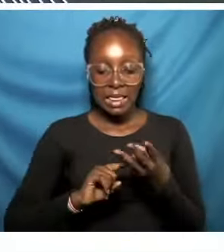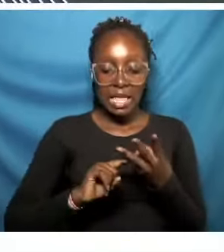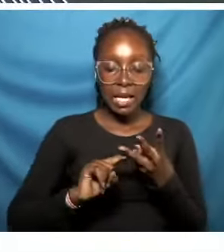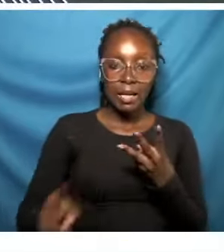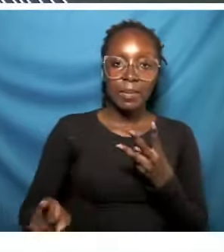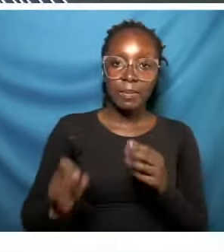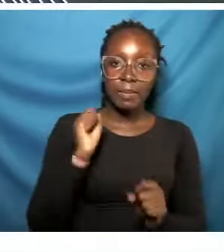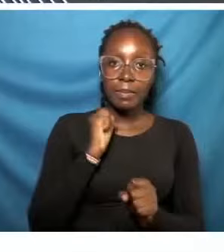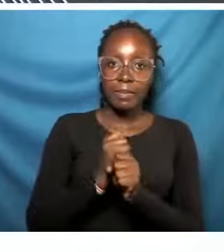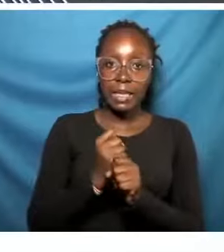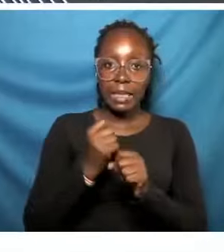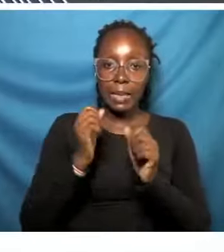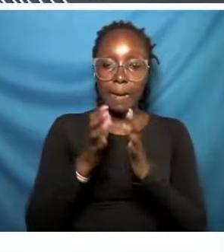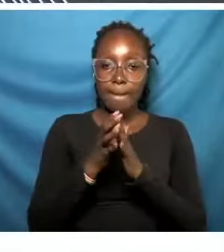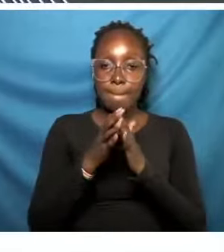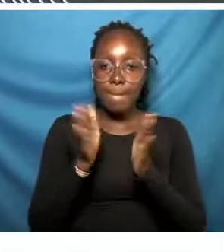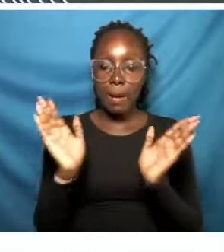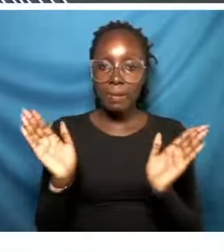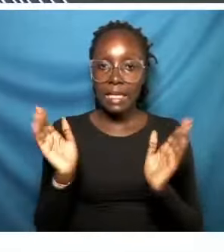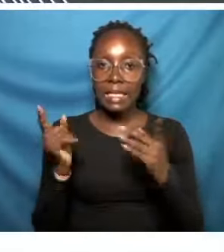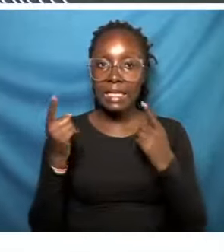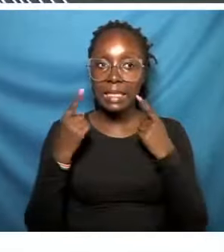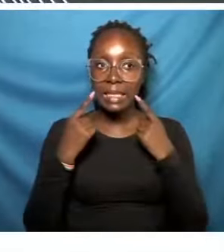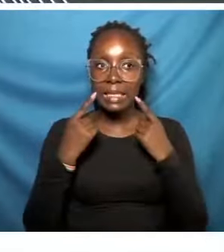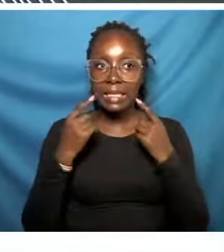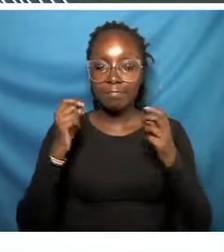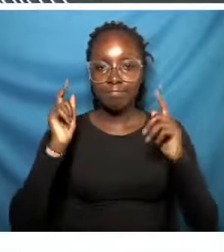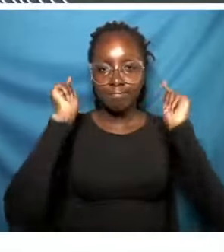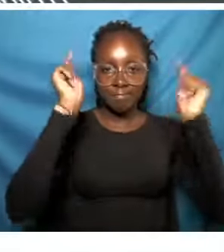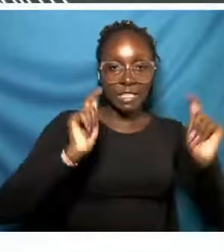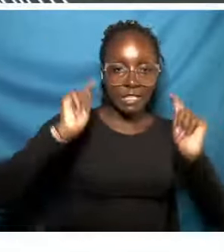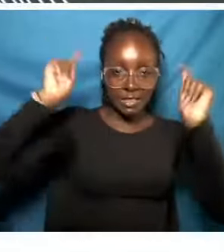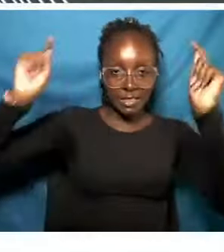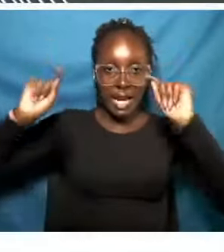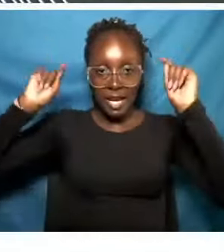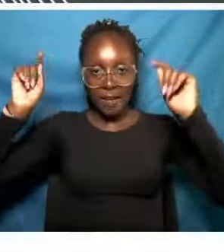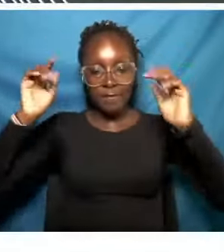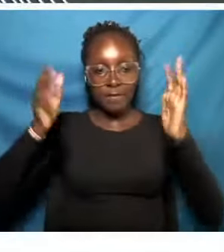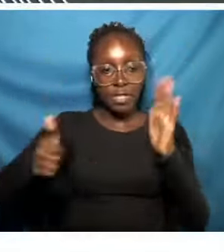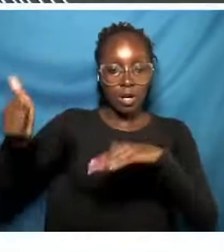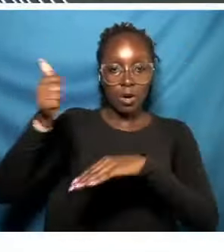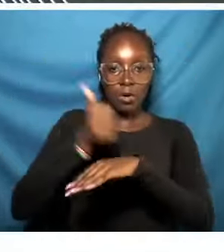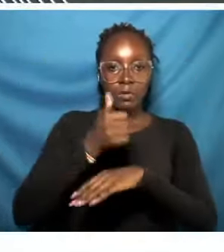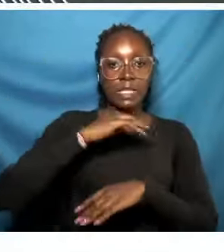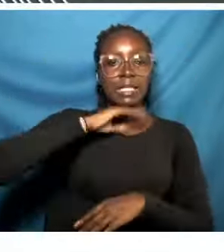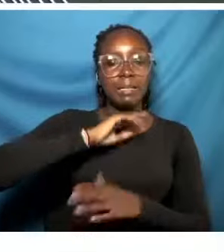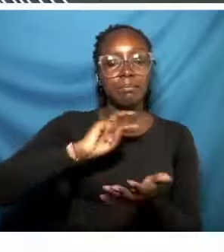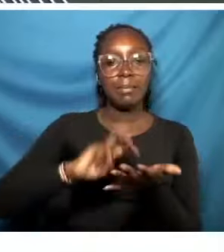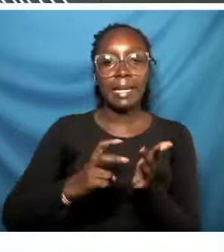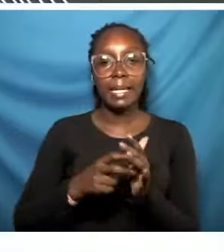triumph over the devil. Do you know what that simply means? It means